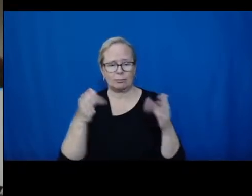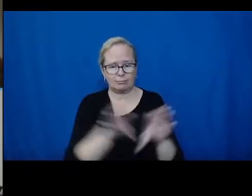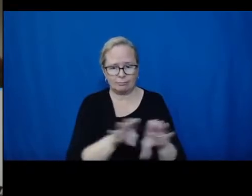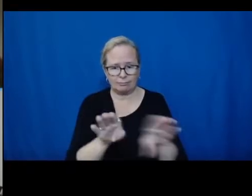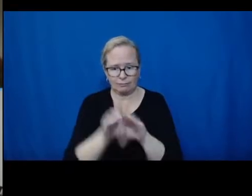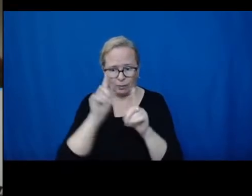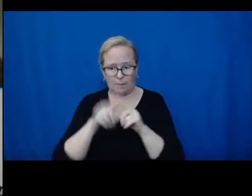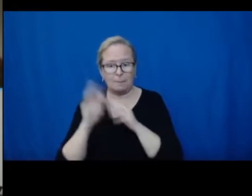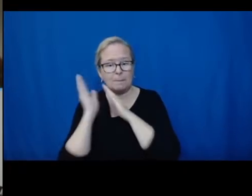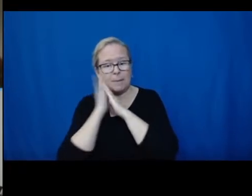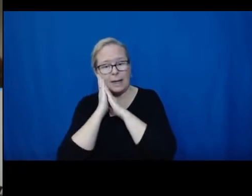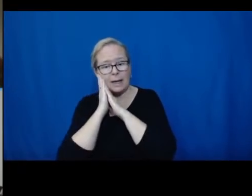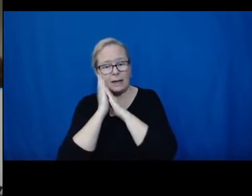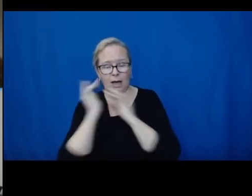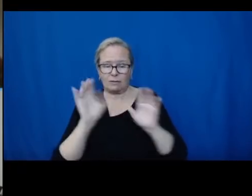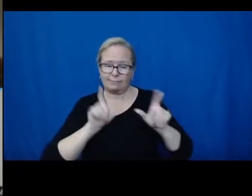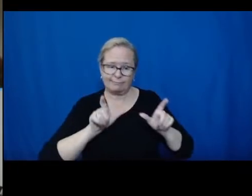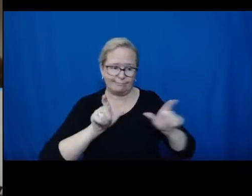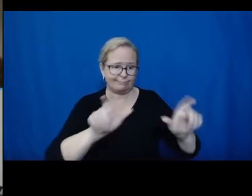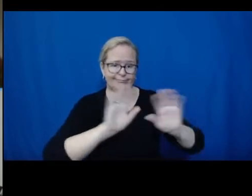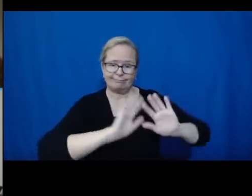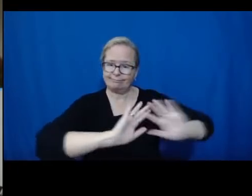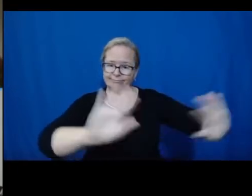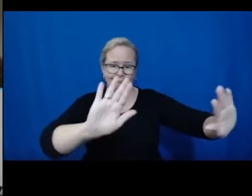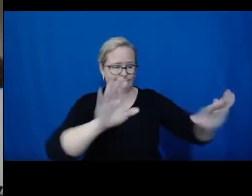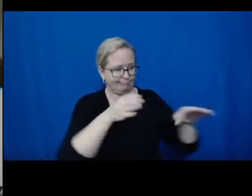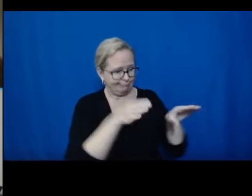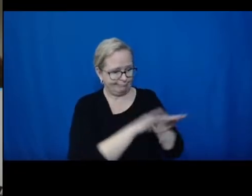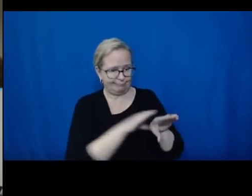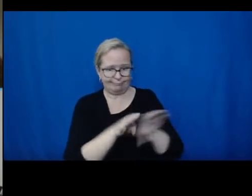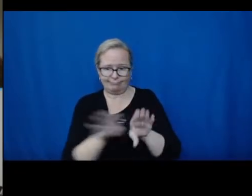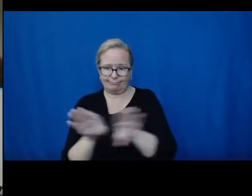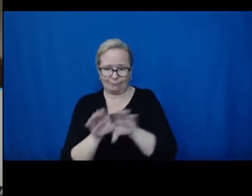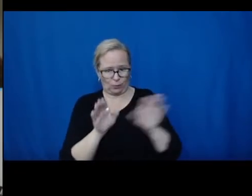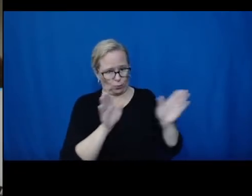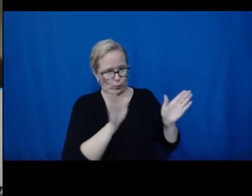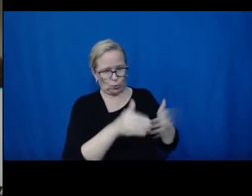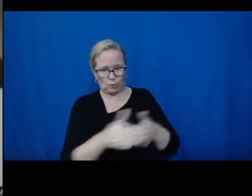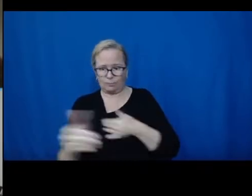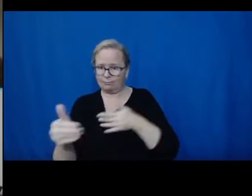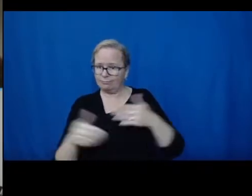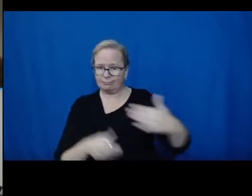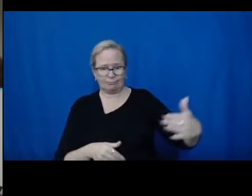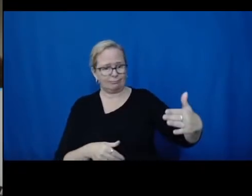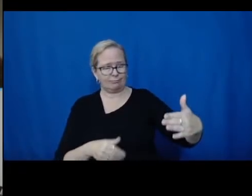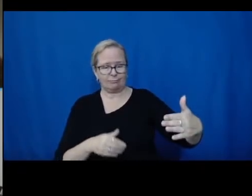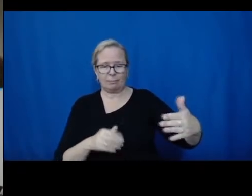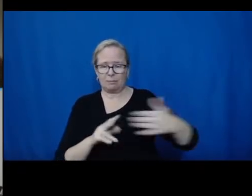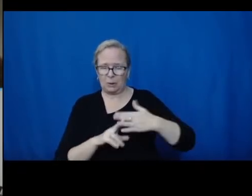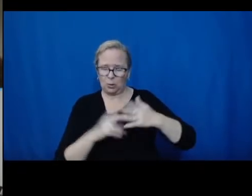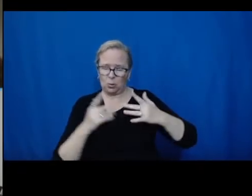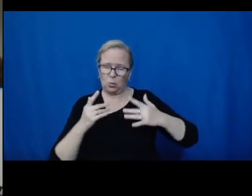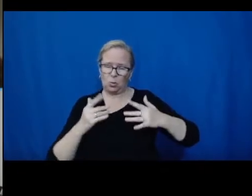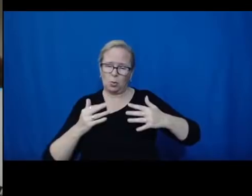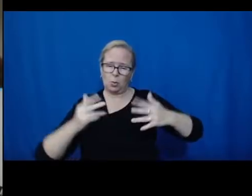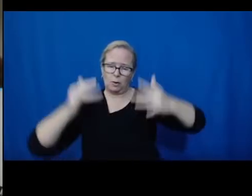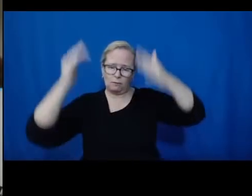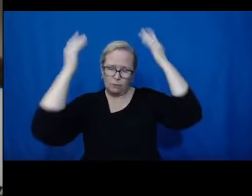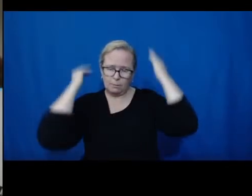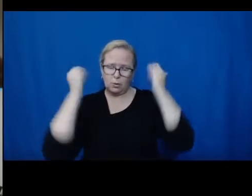shut down. There are a lot of very overwhelmed, very overtired nurses